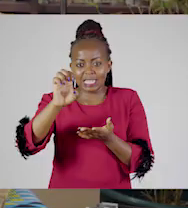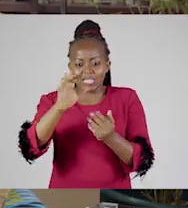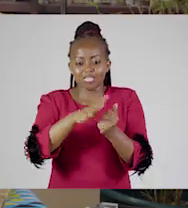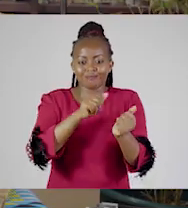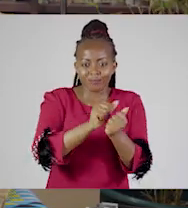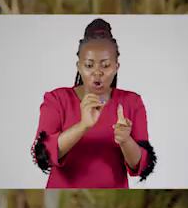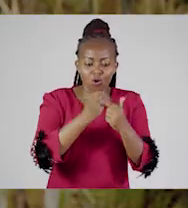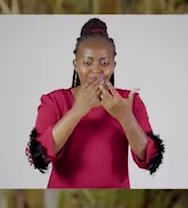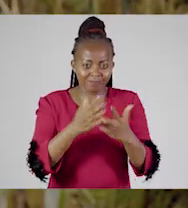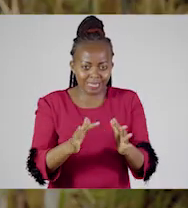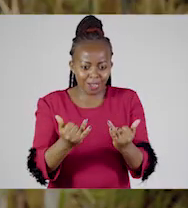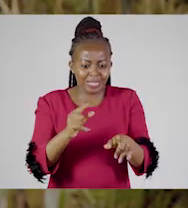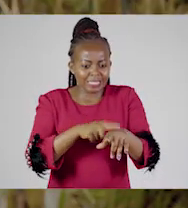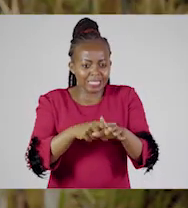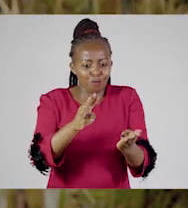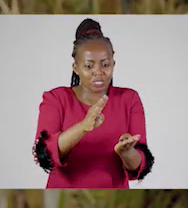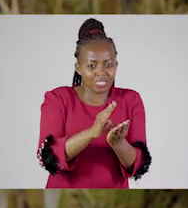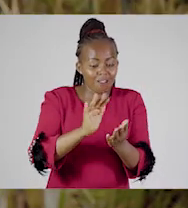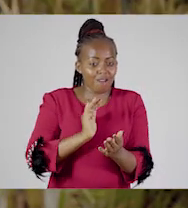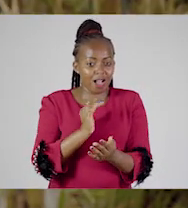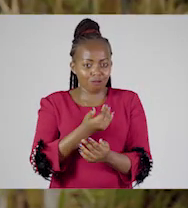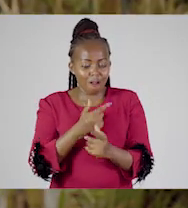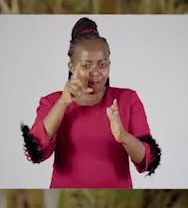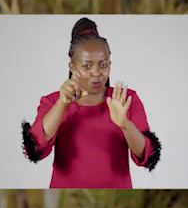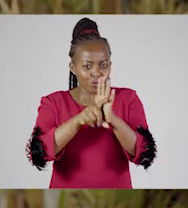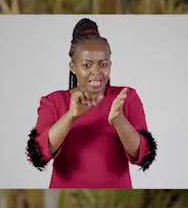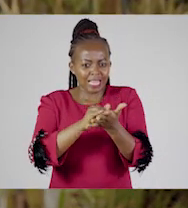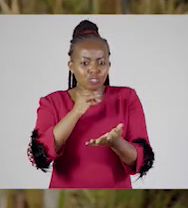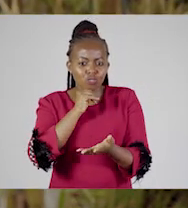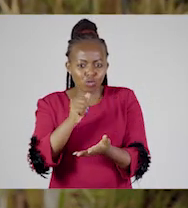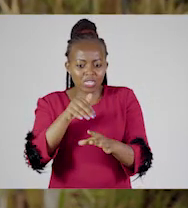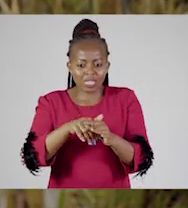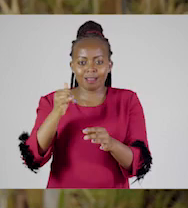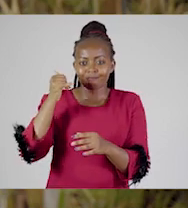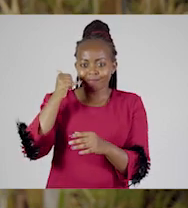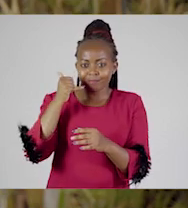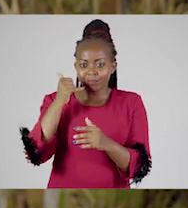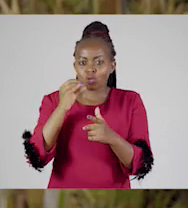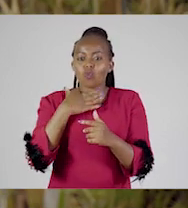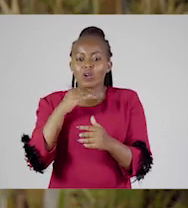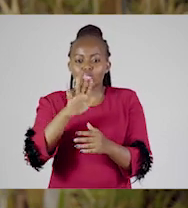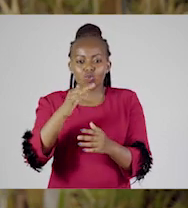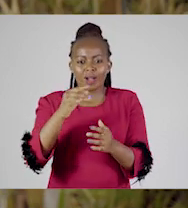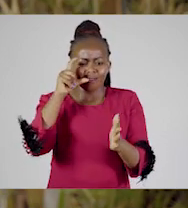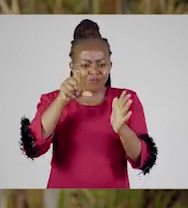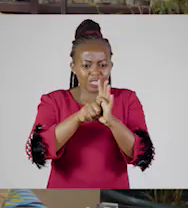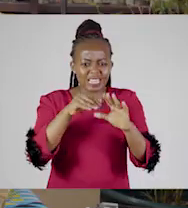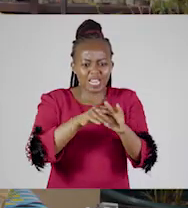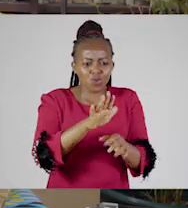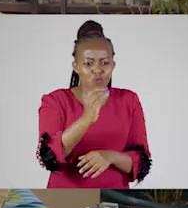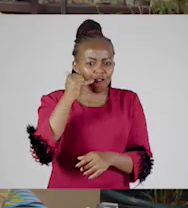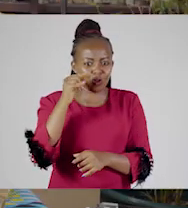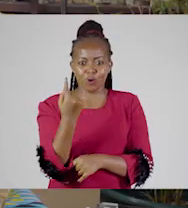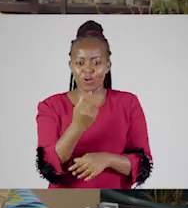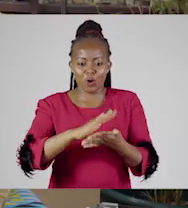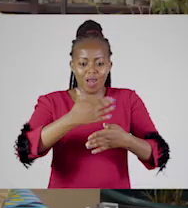lost or damaged. Now, backing up our photographs ensures that they're not tied to the physical device. So you don't want your photographs to only be limited to your phone